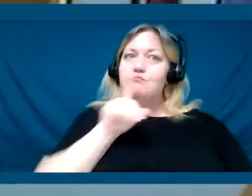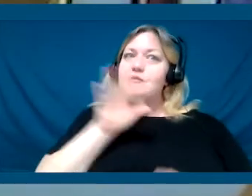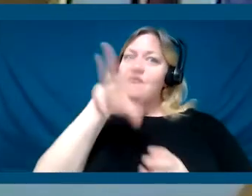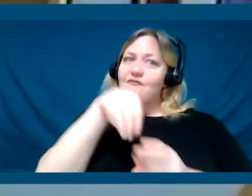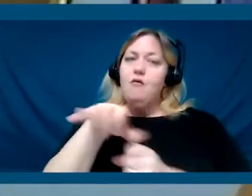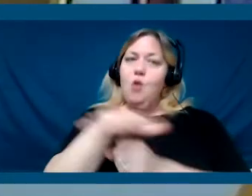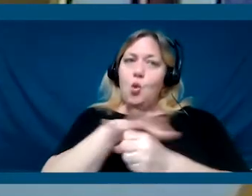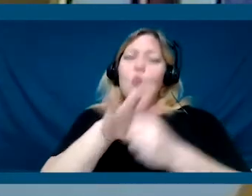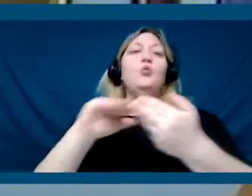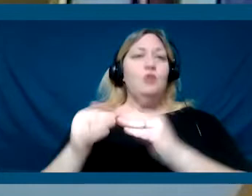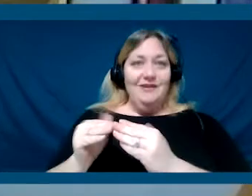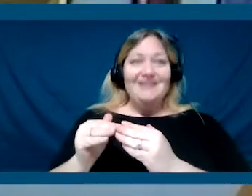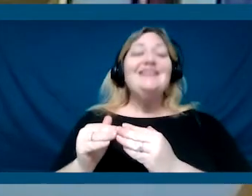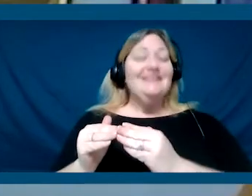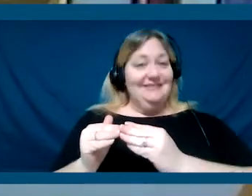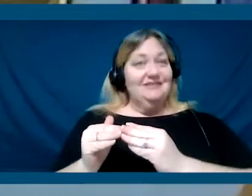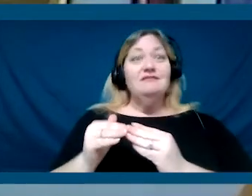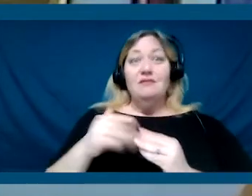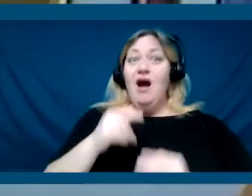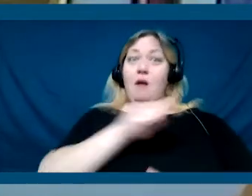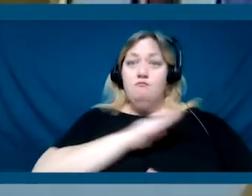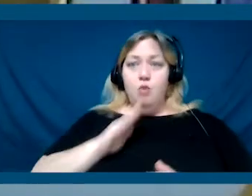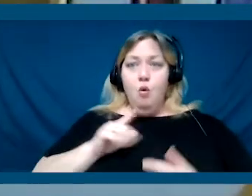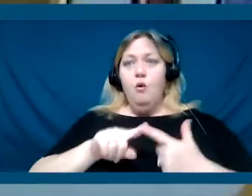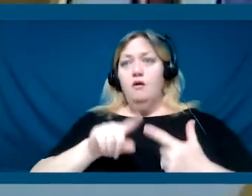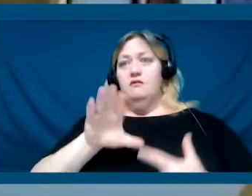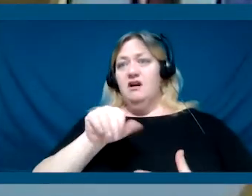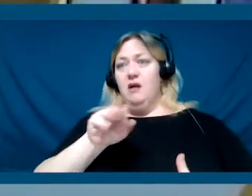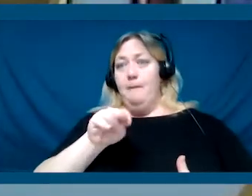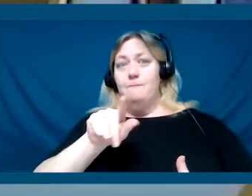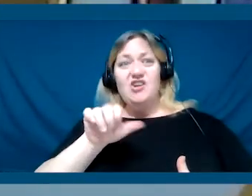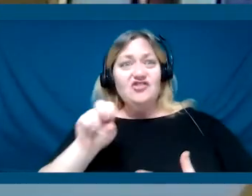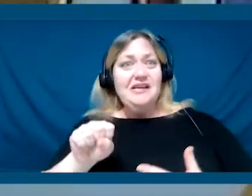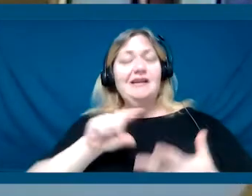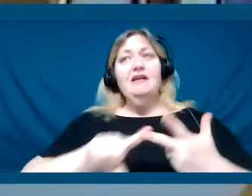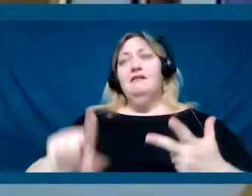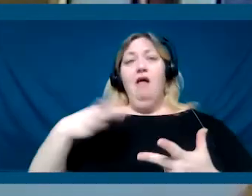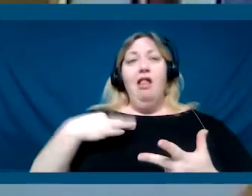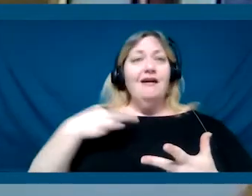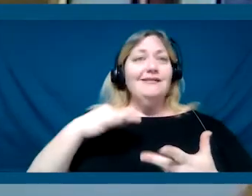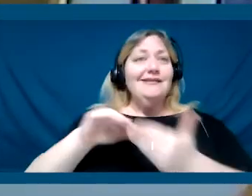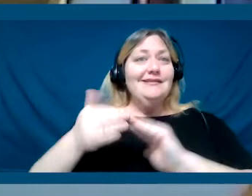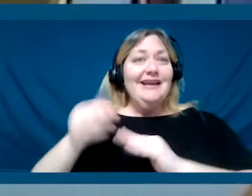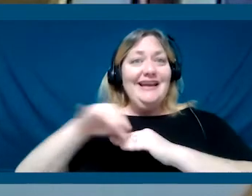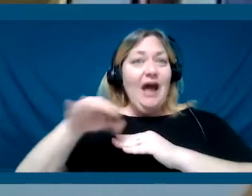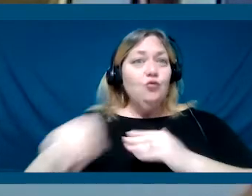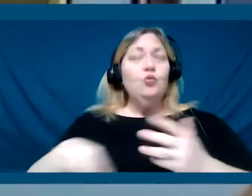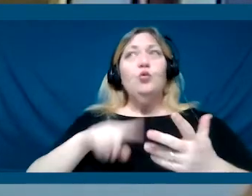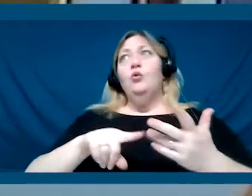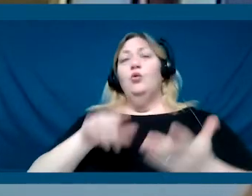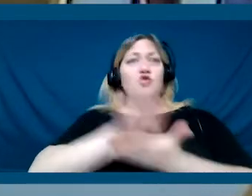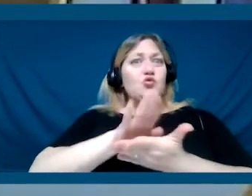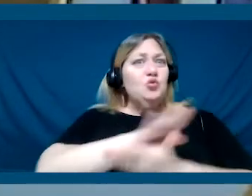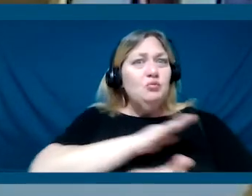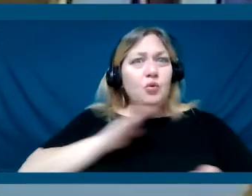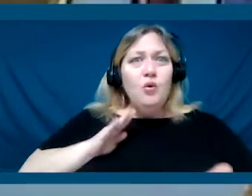local communities by serving on boards and commissions, getting elected to city council and school boards. After all,